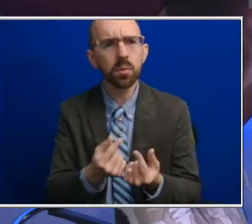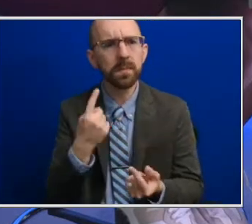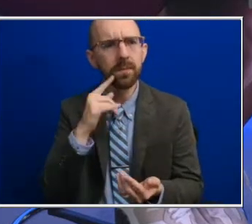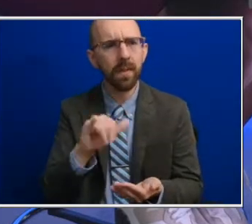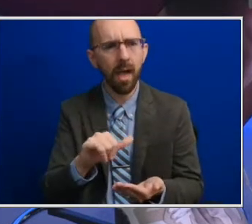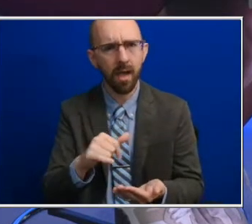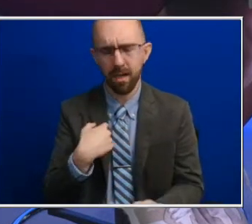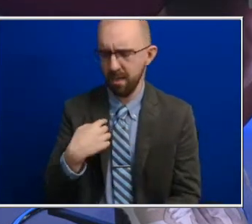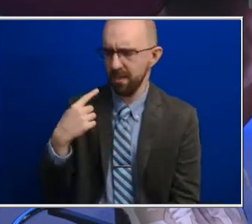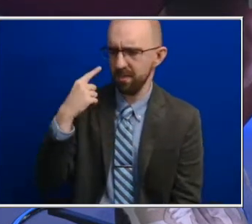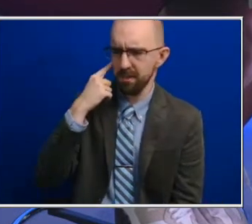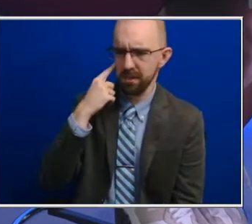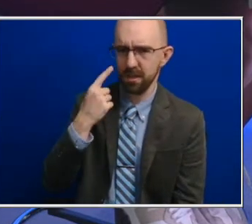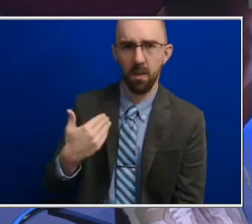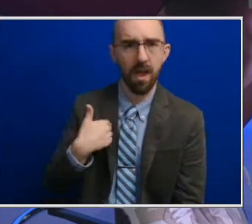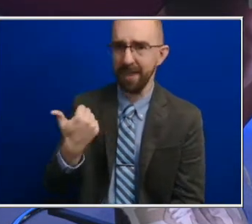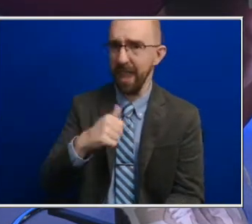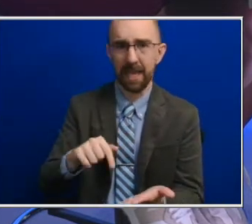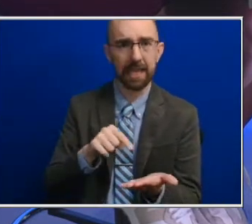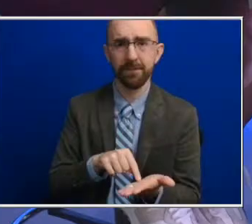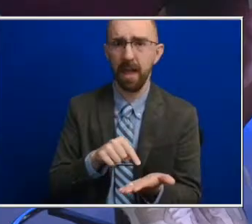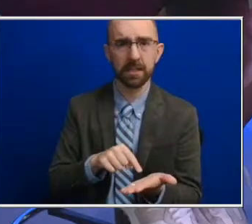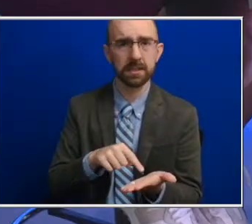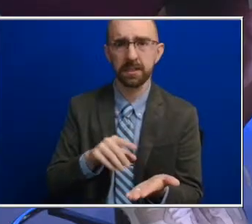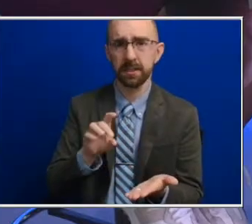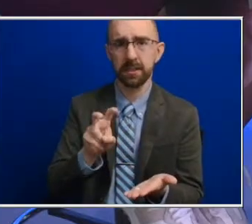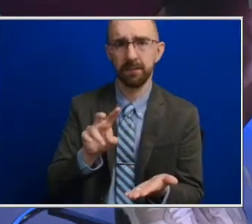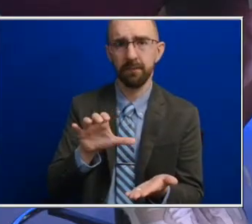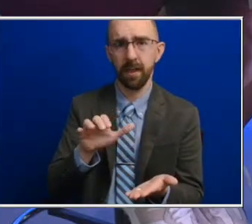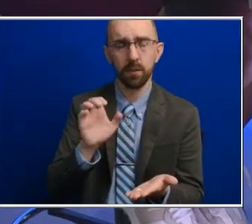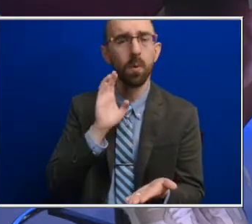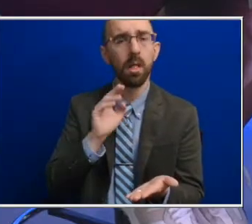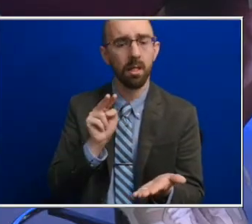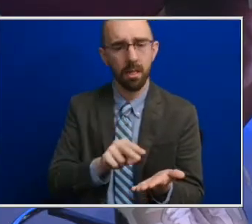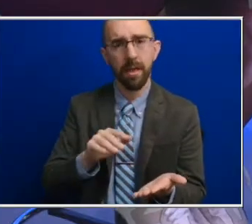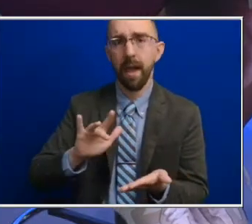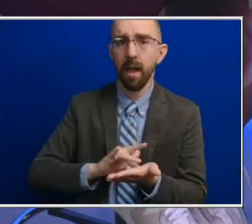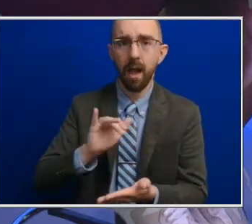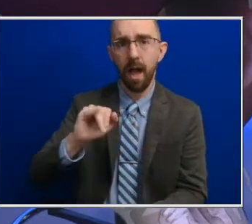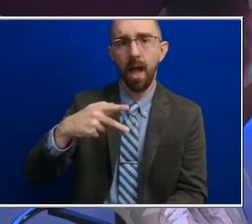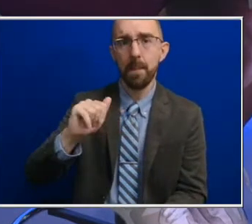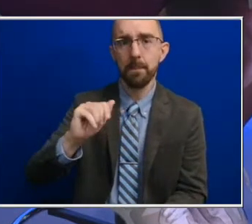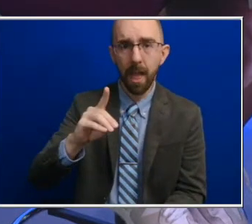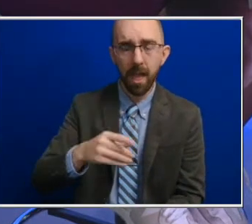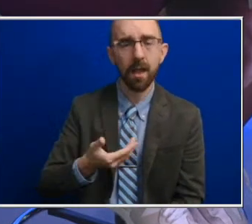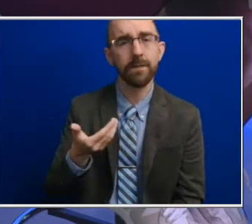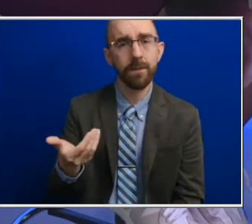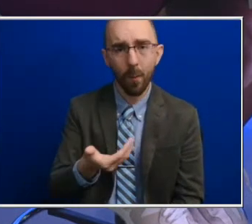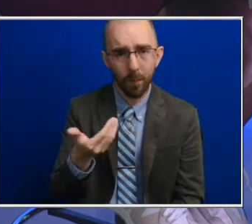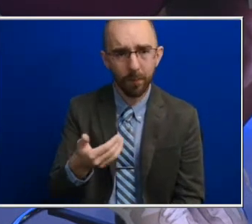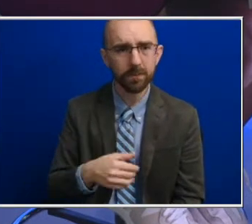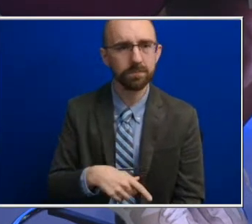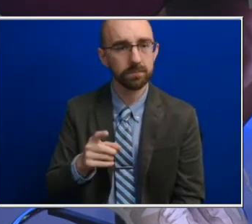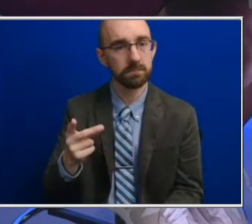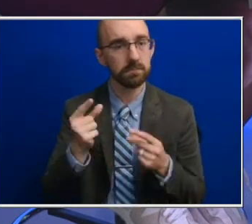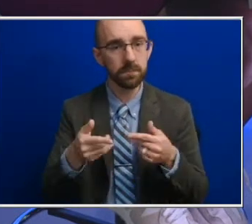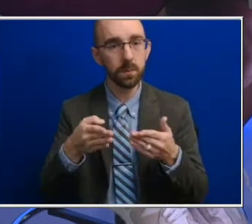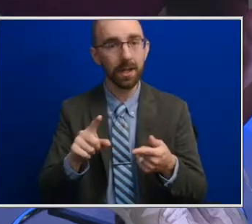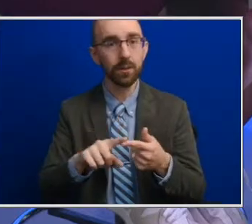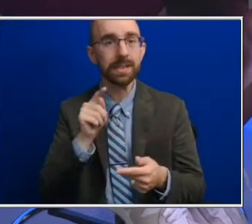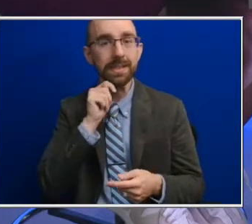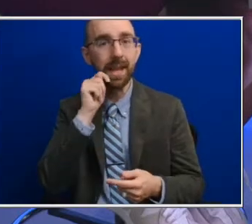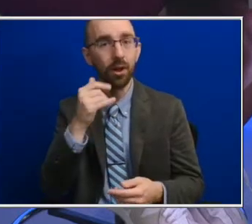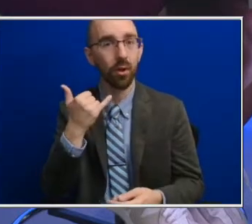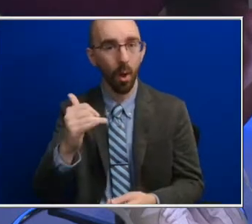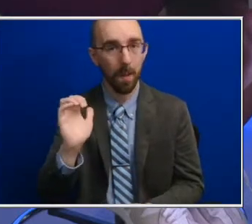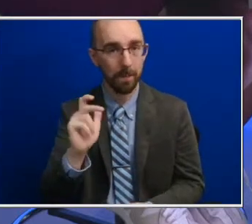if you have a device. If you have a device. It will monitor iPads, phones. Yeah. I know the quickest way to get your teenager to call you back when they're